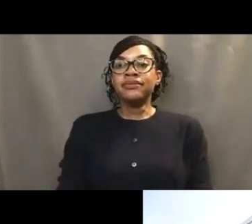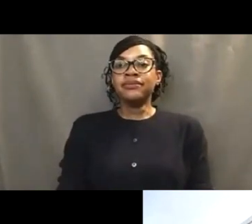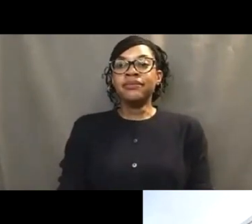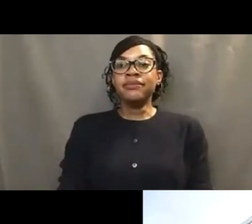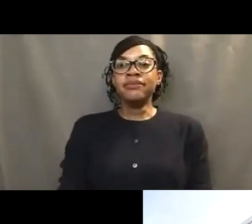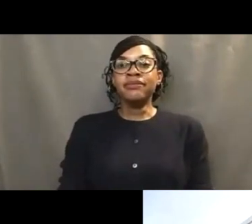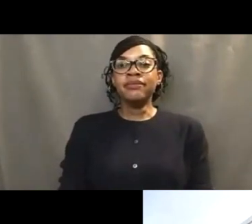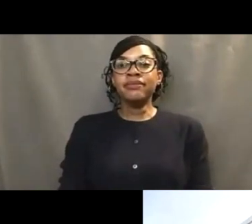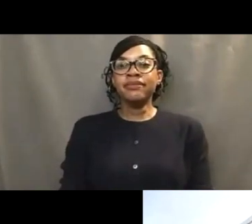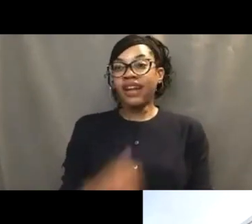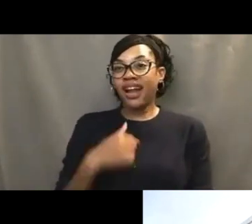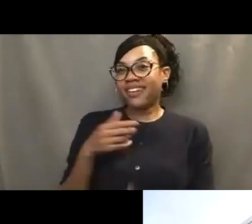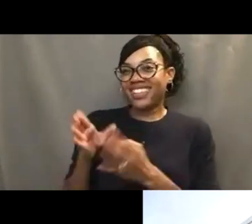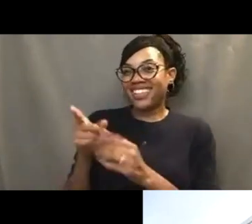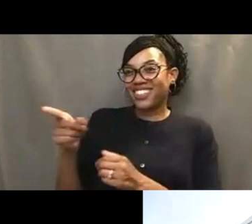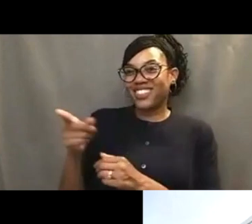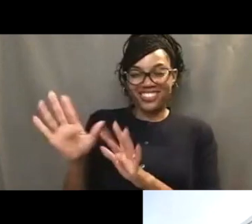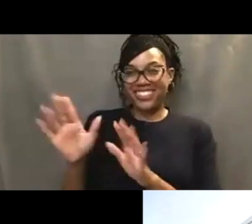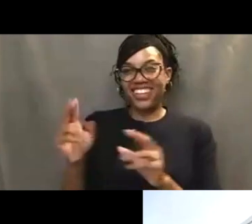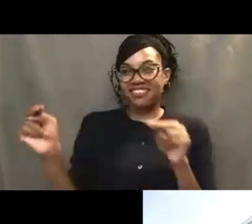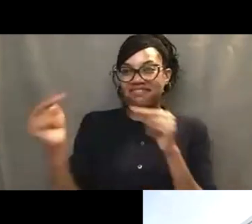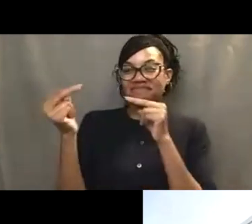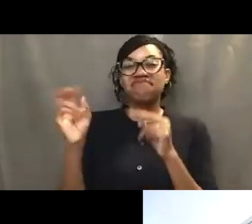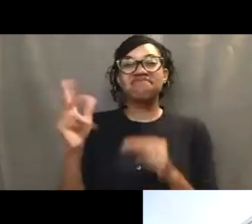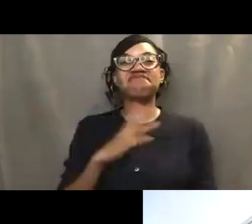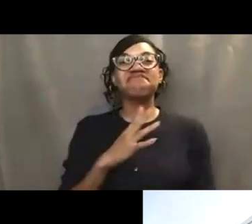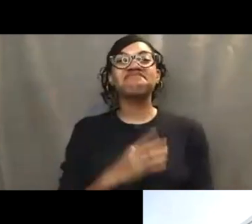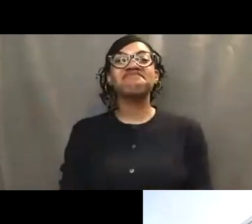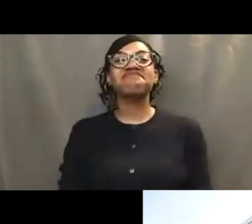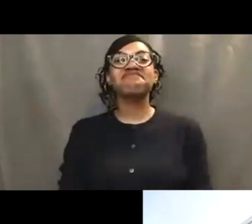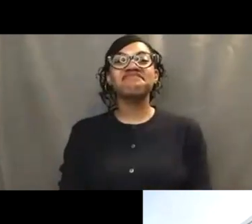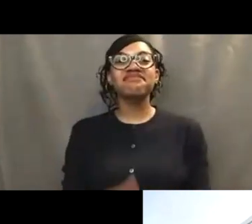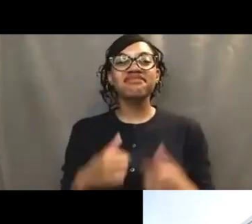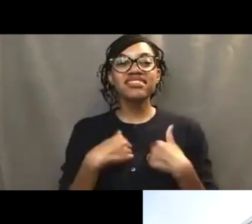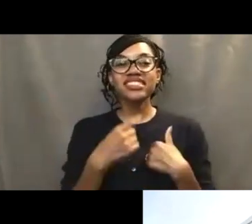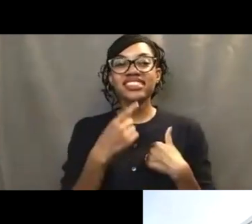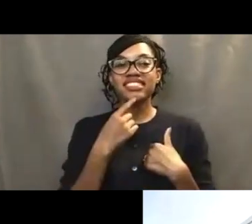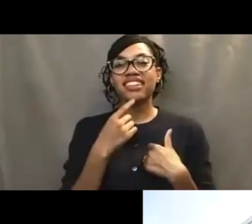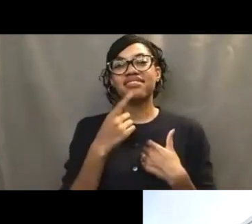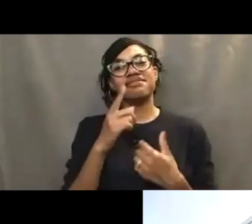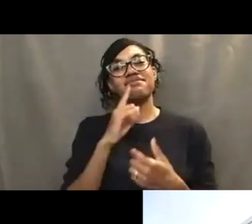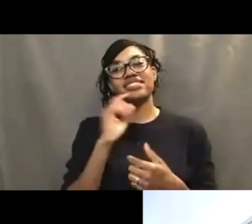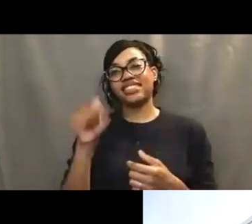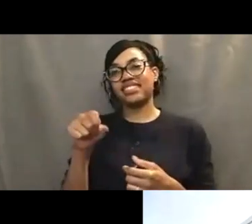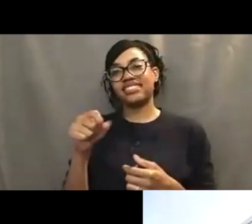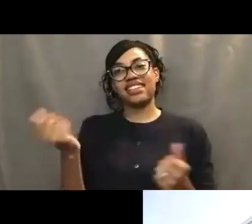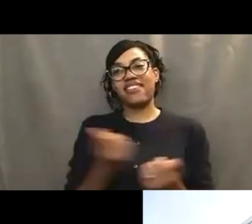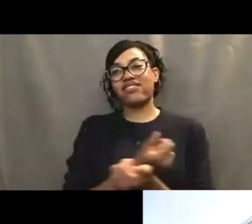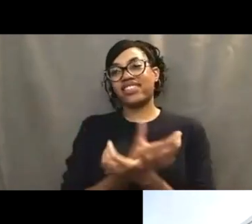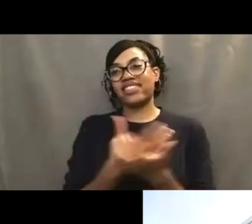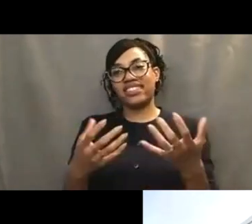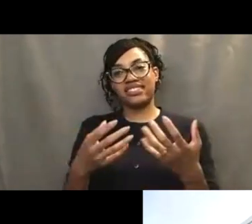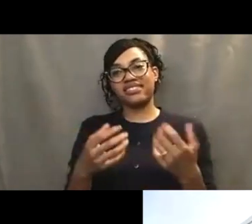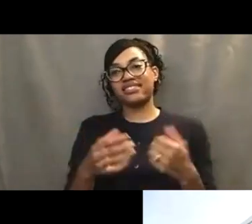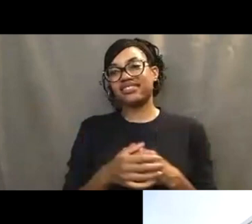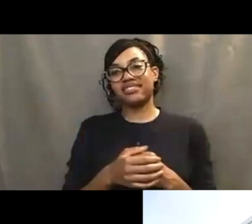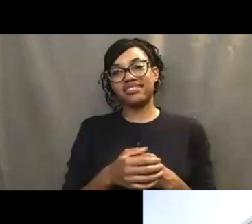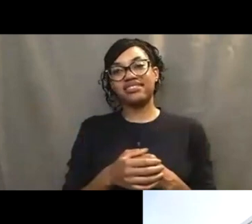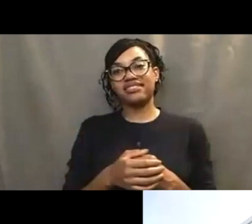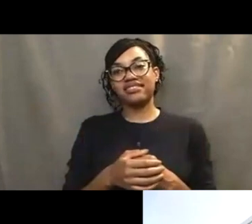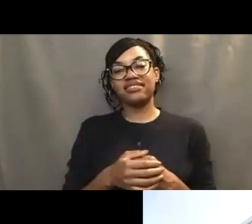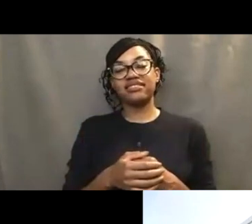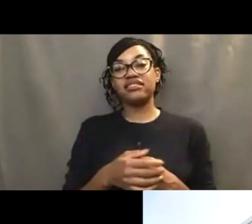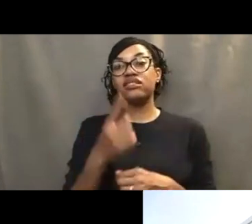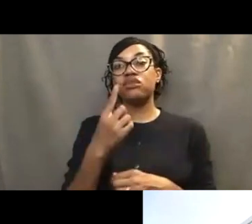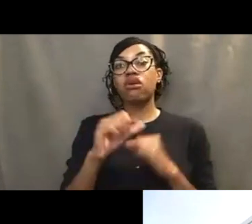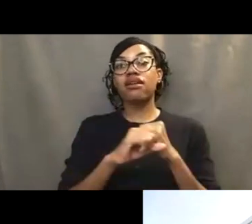Oh, I was gonna okay. I would just say it is all of the above as stated. And I mean, for one of our campaigns, the